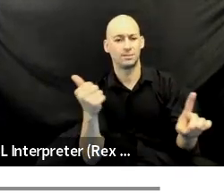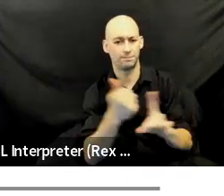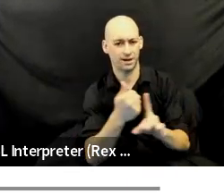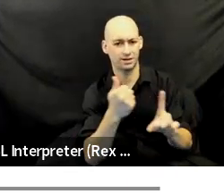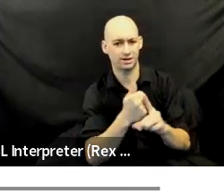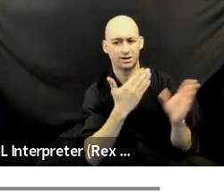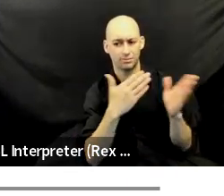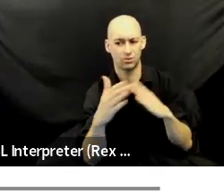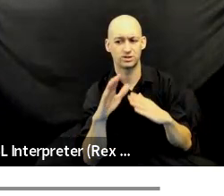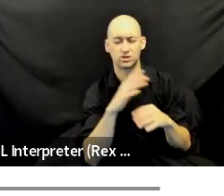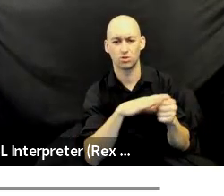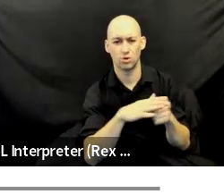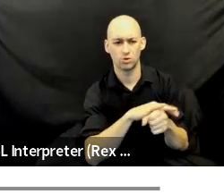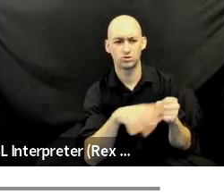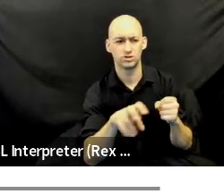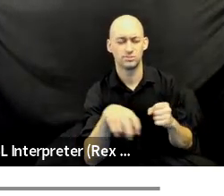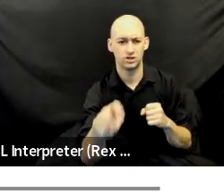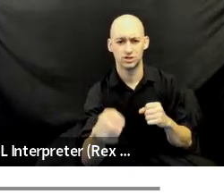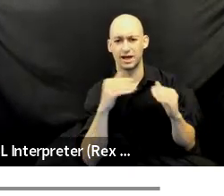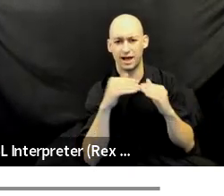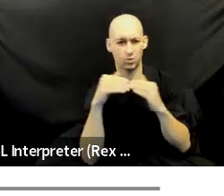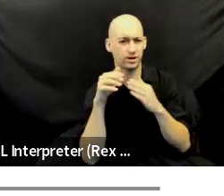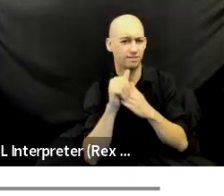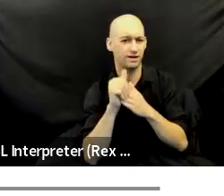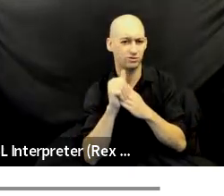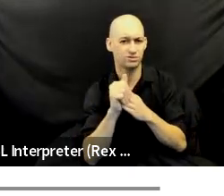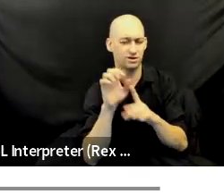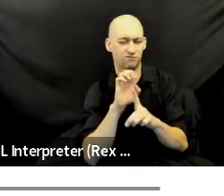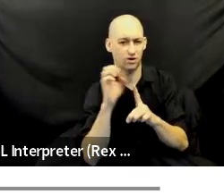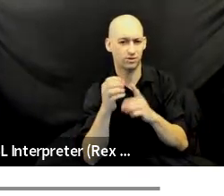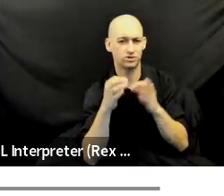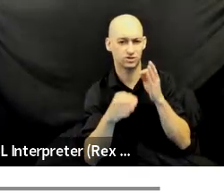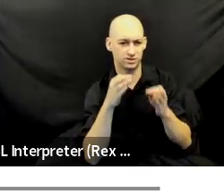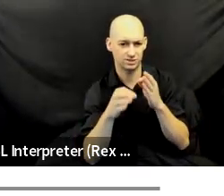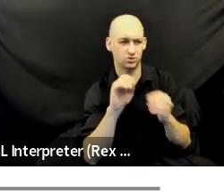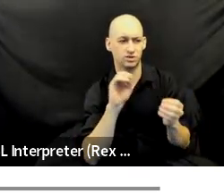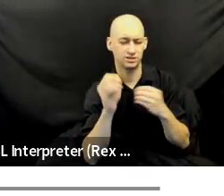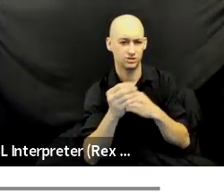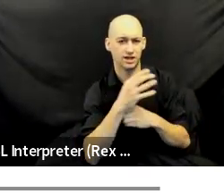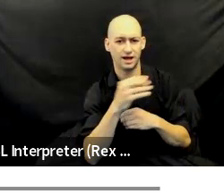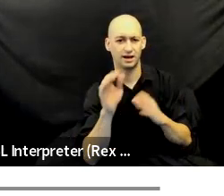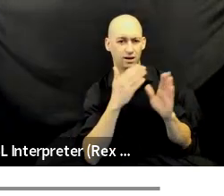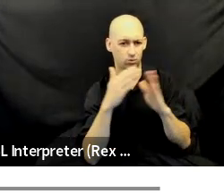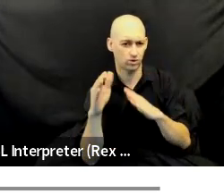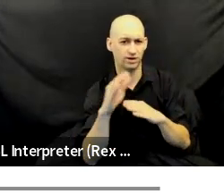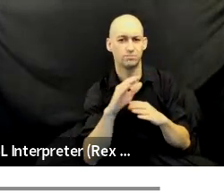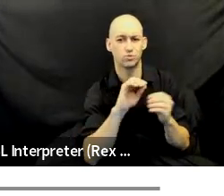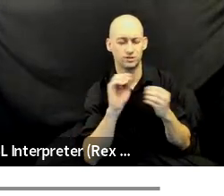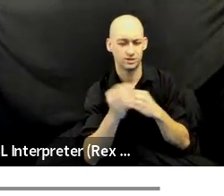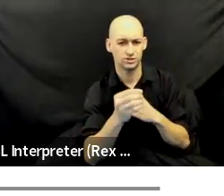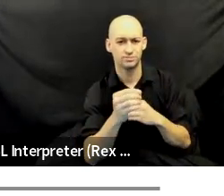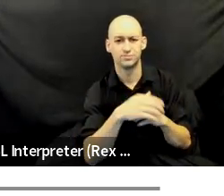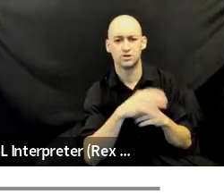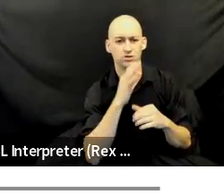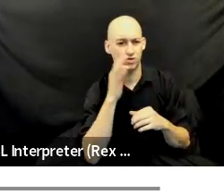communities, local transportation equity leaders, environmental justice organizations, community-based organizations, tribal